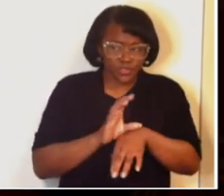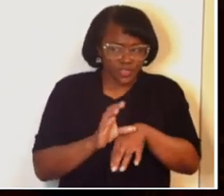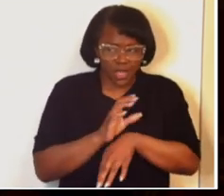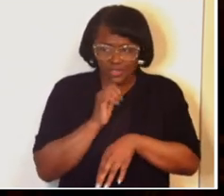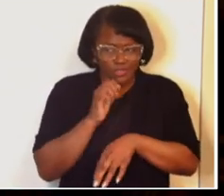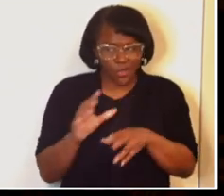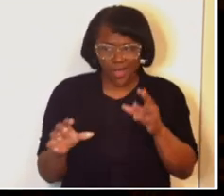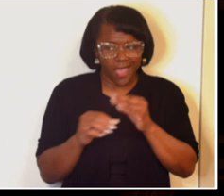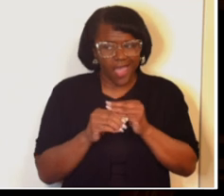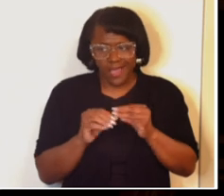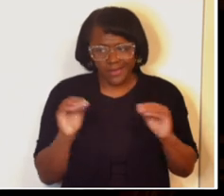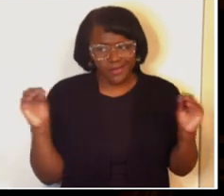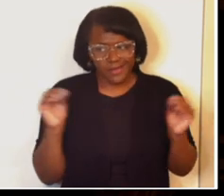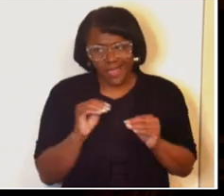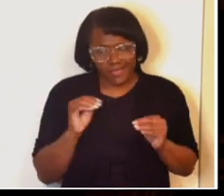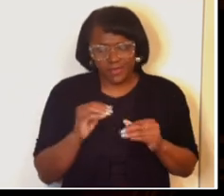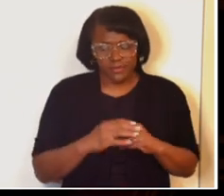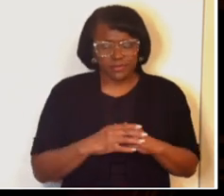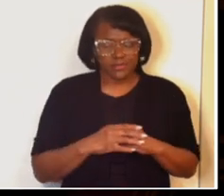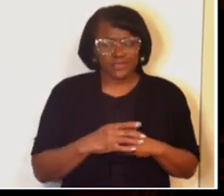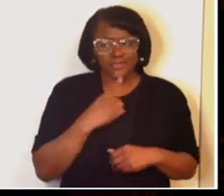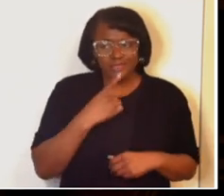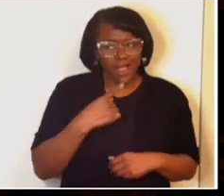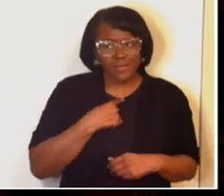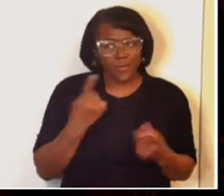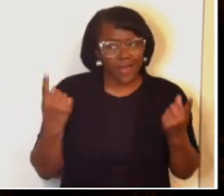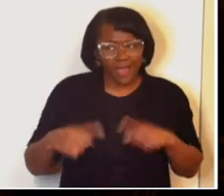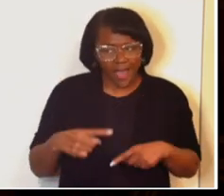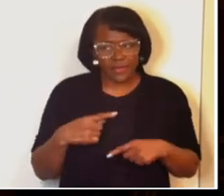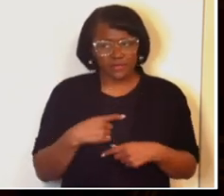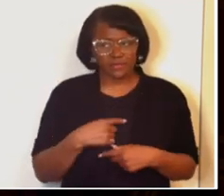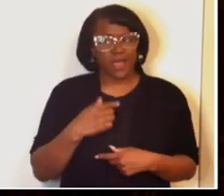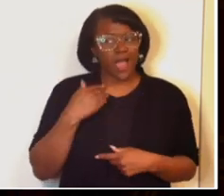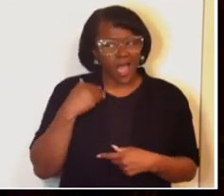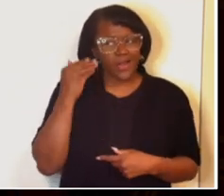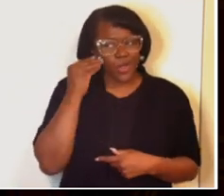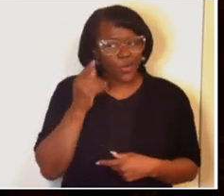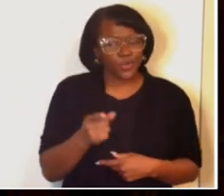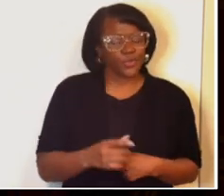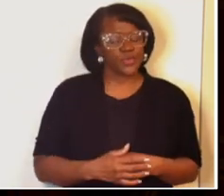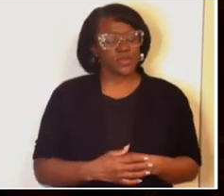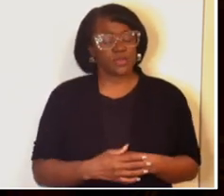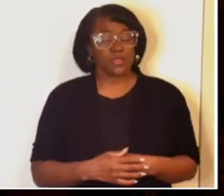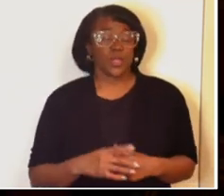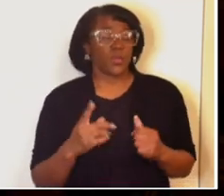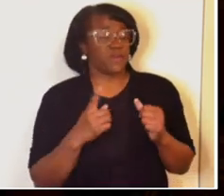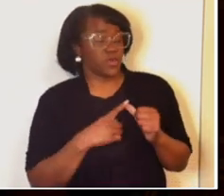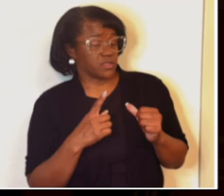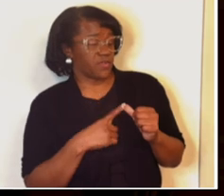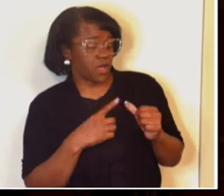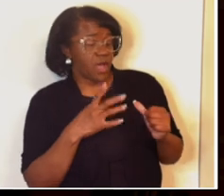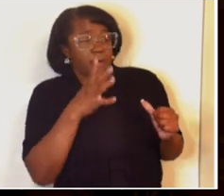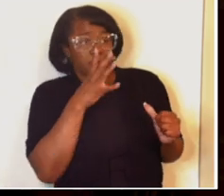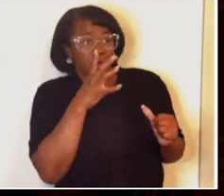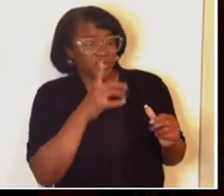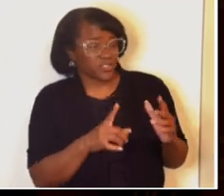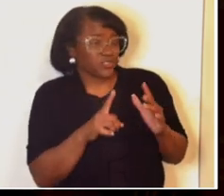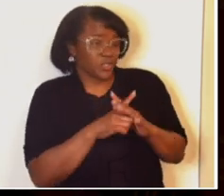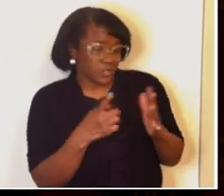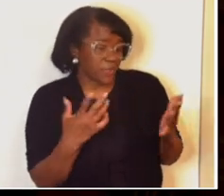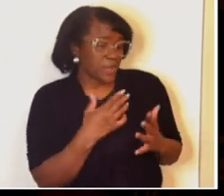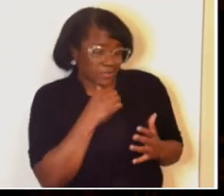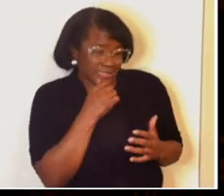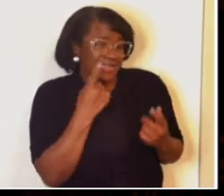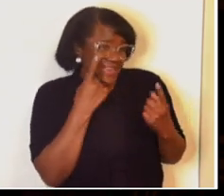cliffhangers. Just tell me what happened. I know how you are. Well, first of all, Mommy shows up here unannounced and uninvited. She doesn't